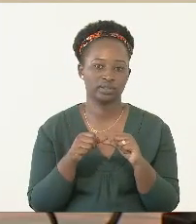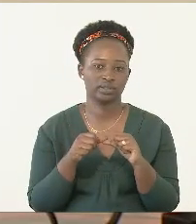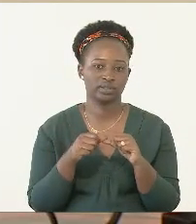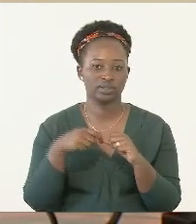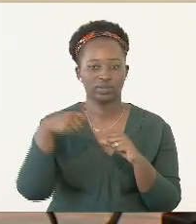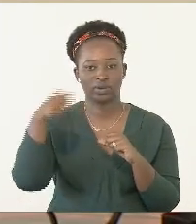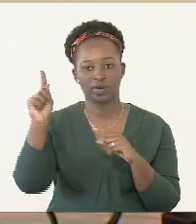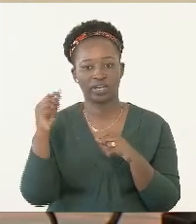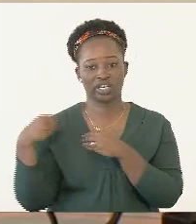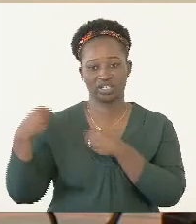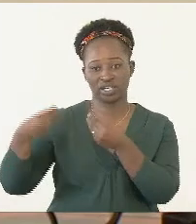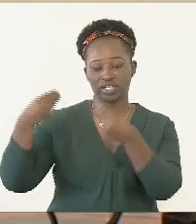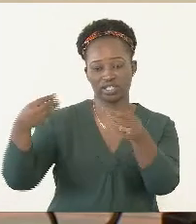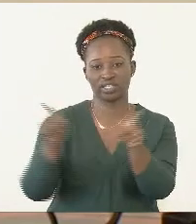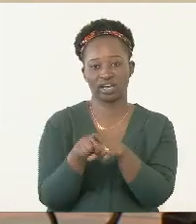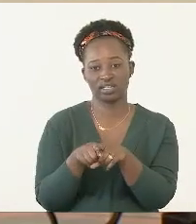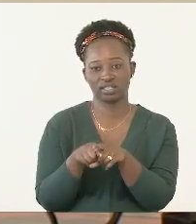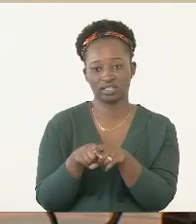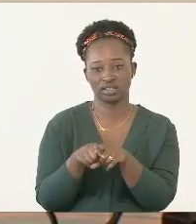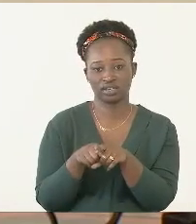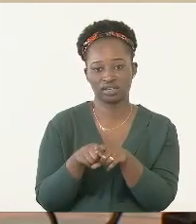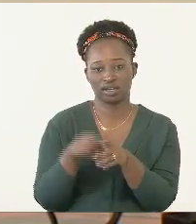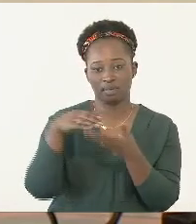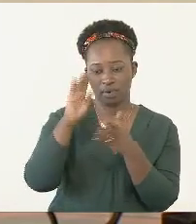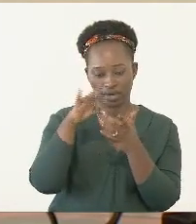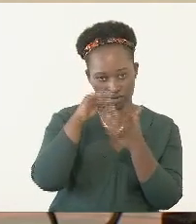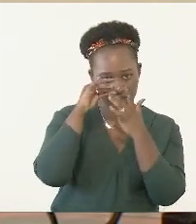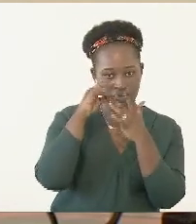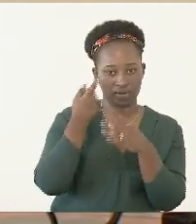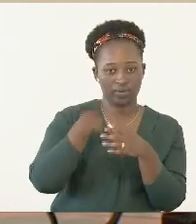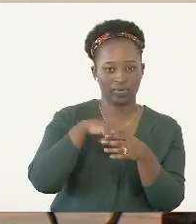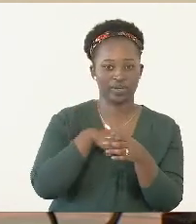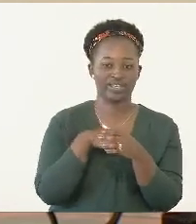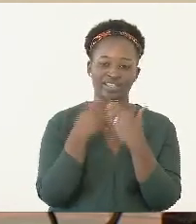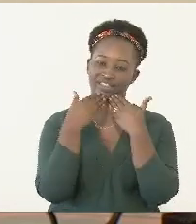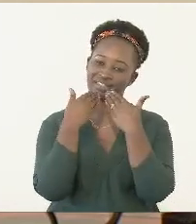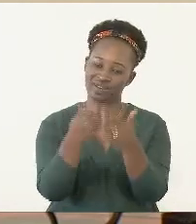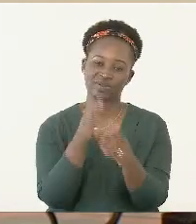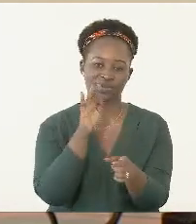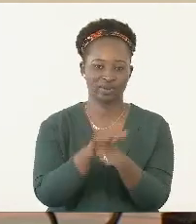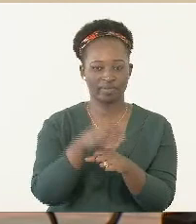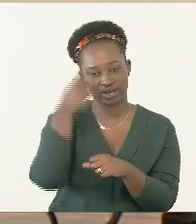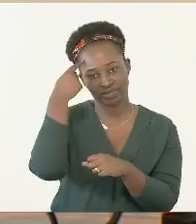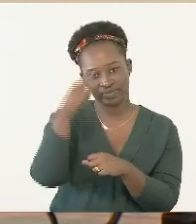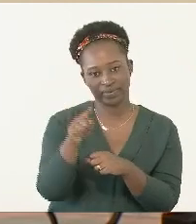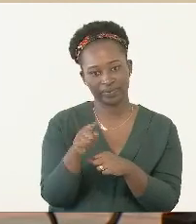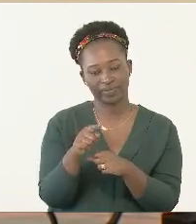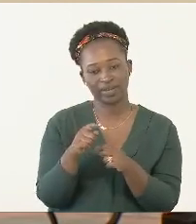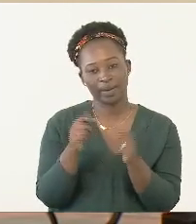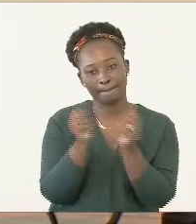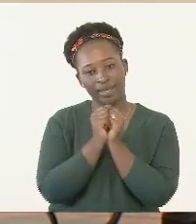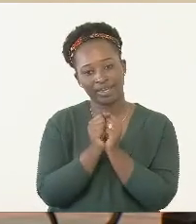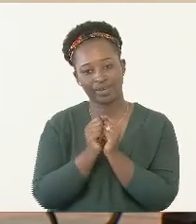going genetics as a form of specialization. So with that, thank you so much for being with